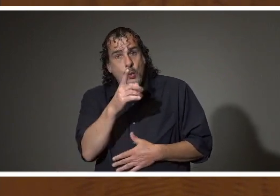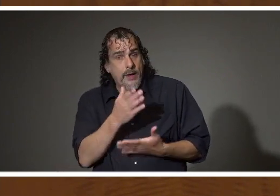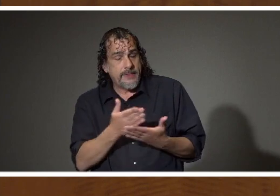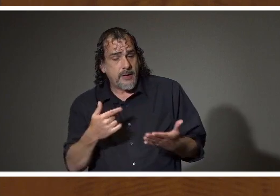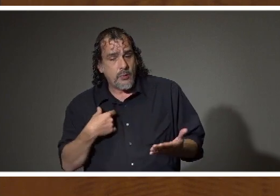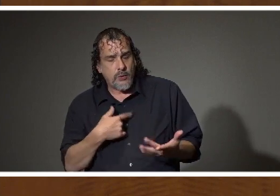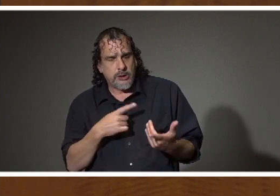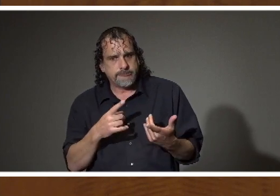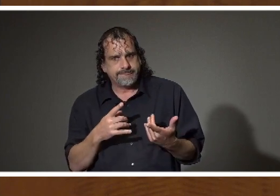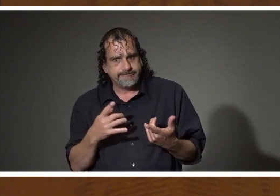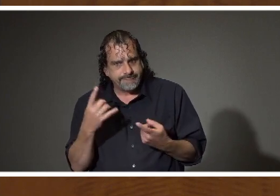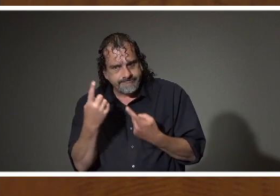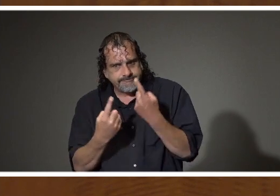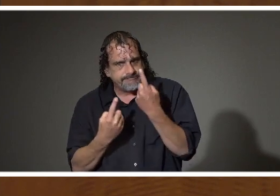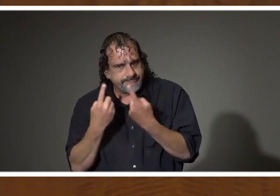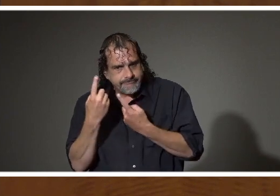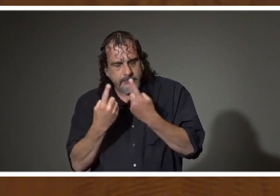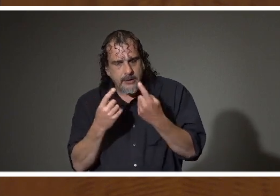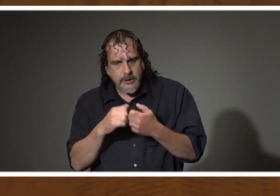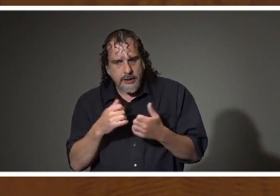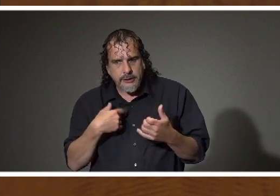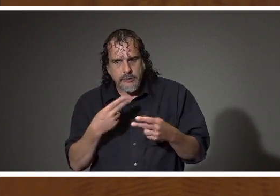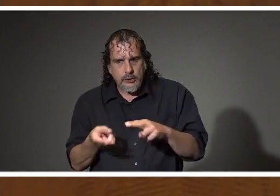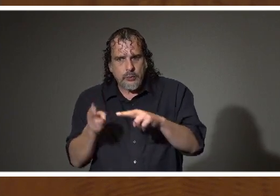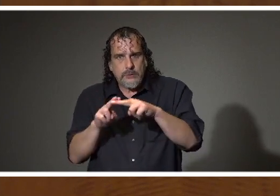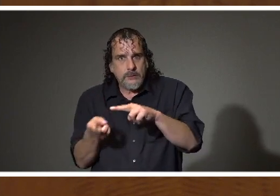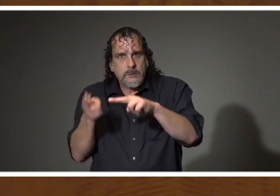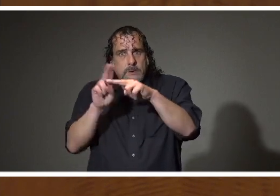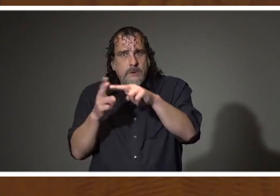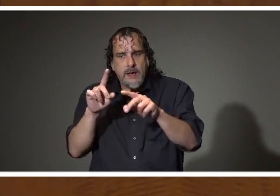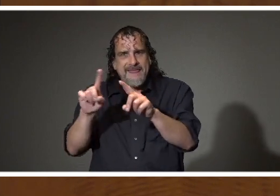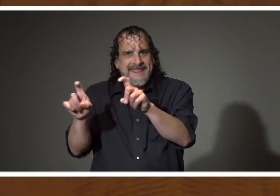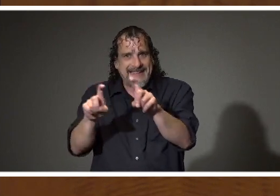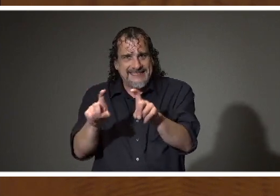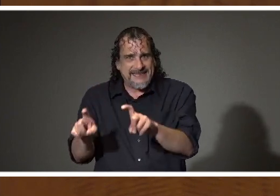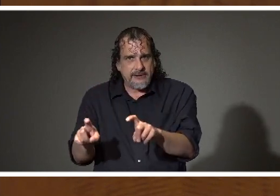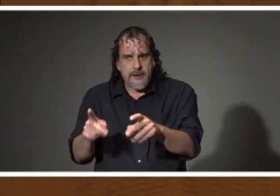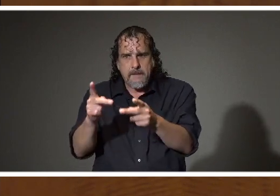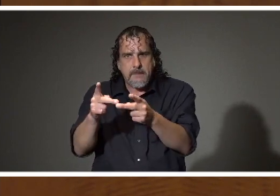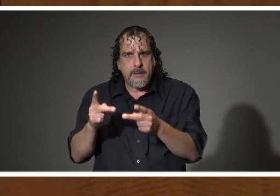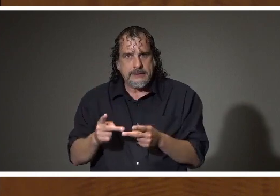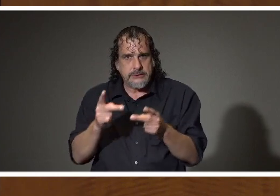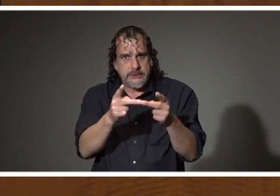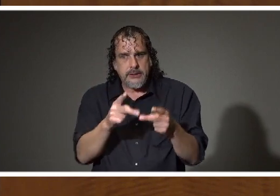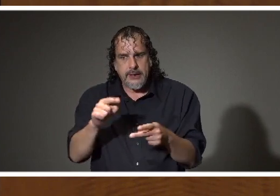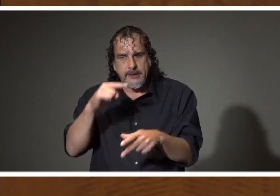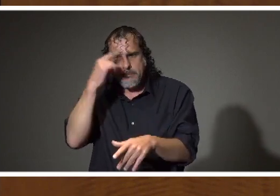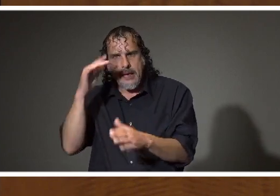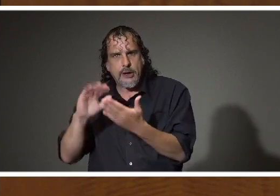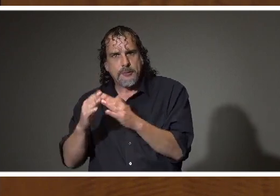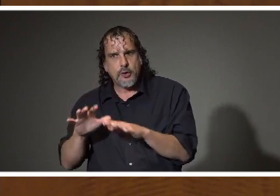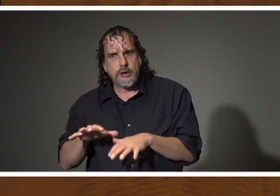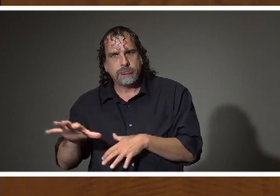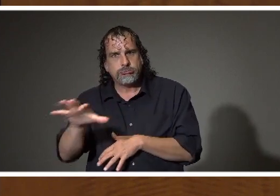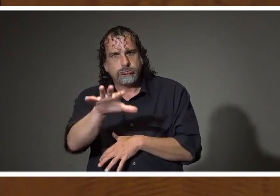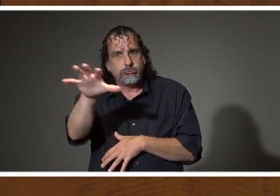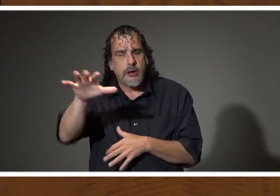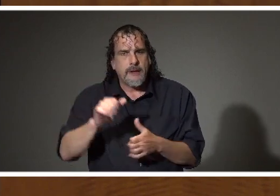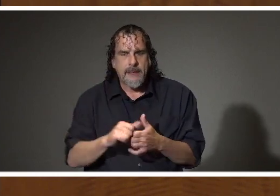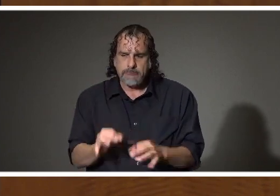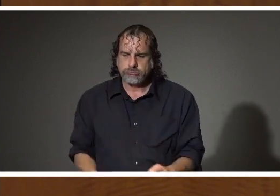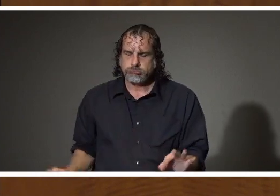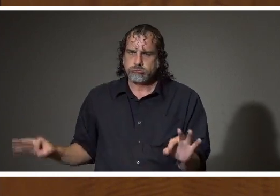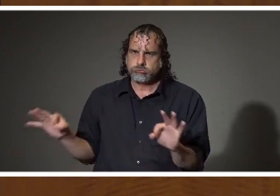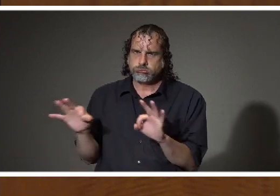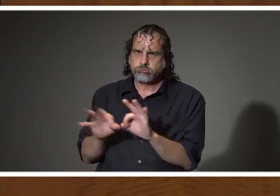contemplating, and we're continuing to scale up on the testing sites in African American communities is critically important.